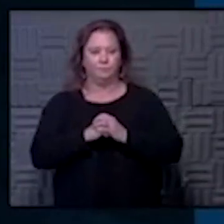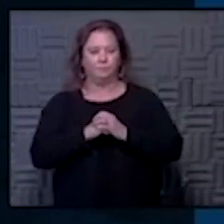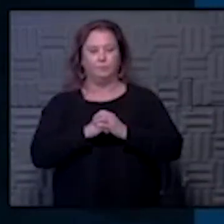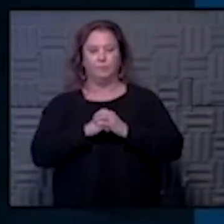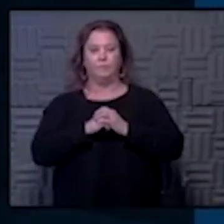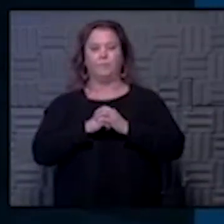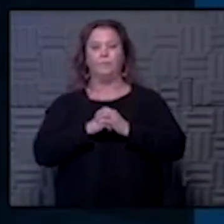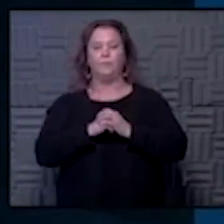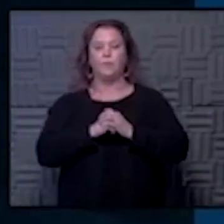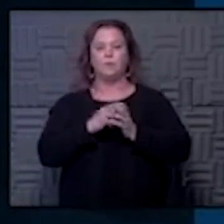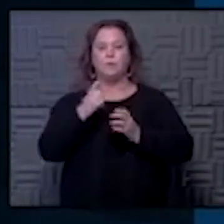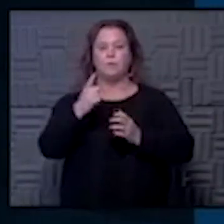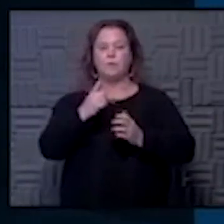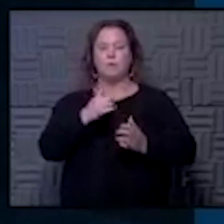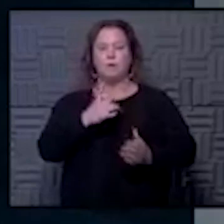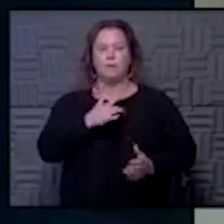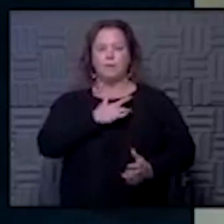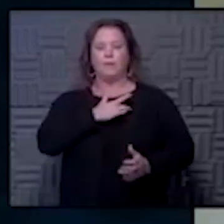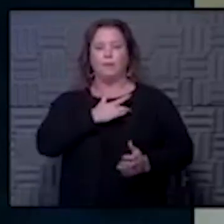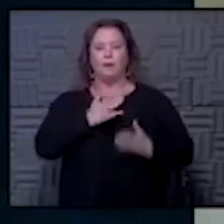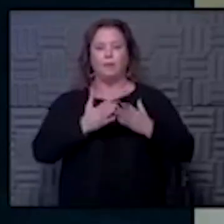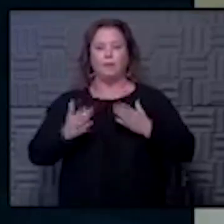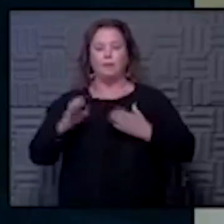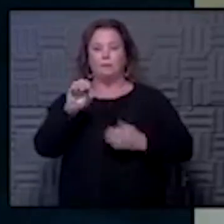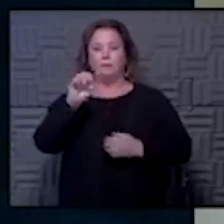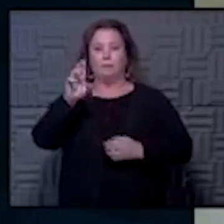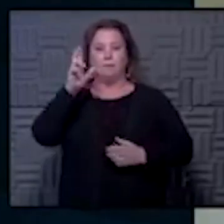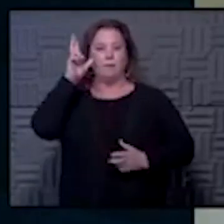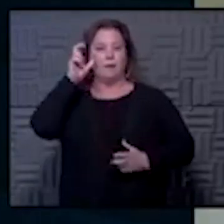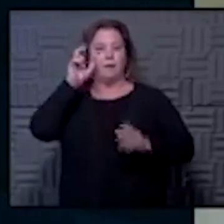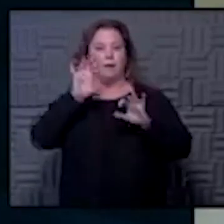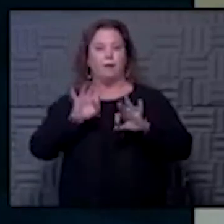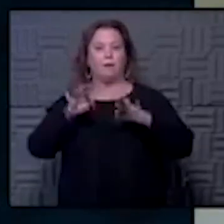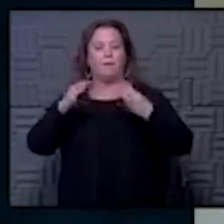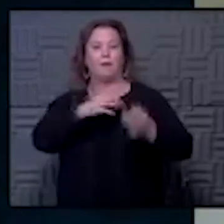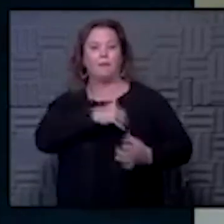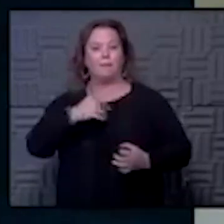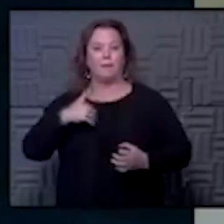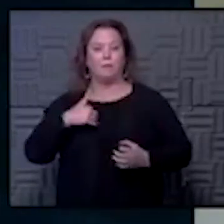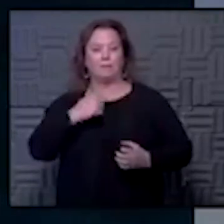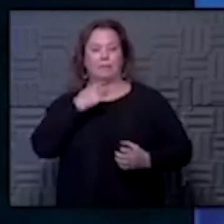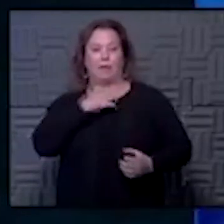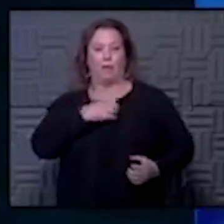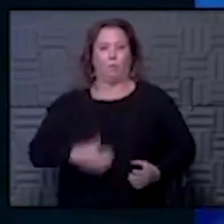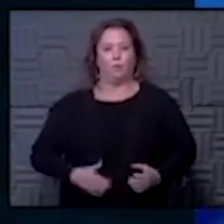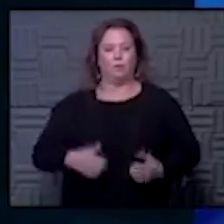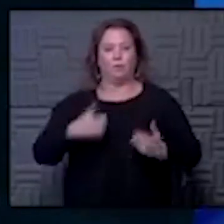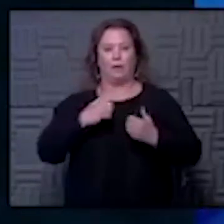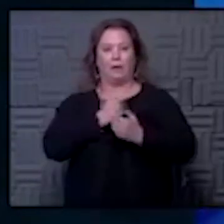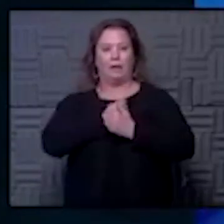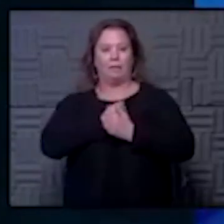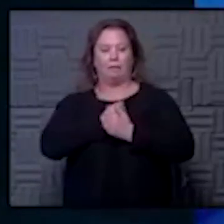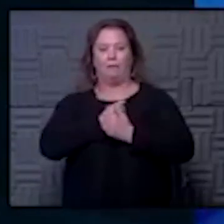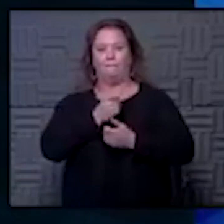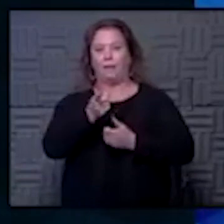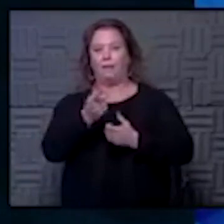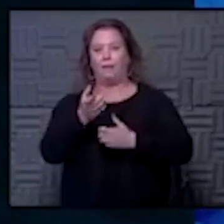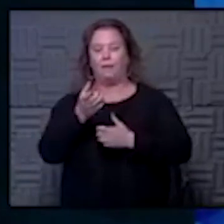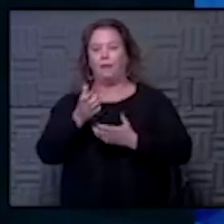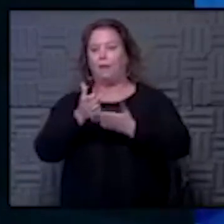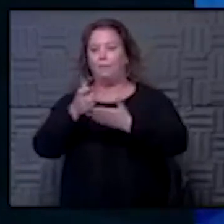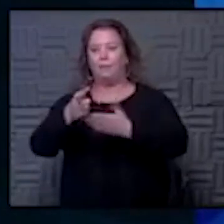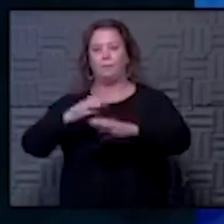One of the more heartbreaking things in the ER is hearing family members say, I wish I would have had my loved one do this. I wish I would have helped